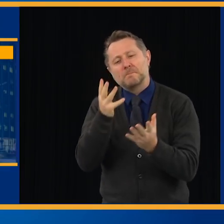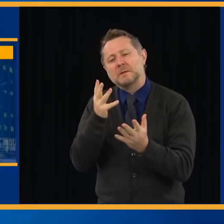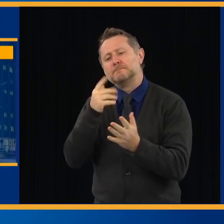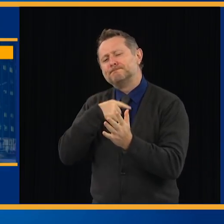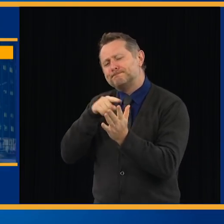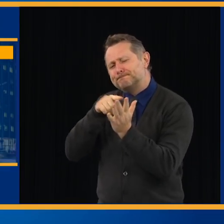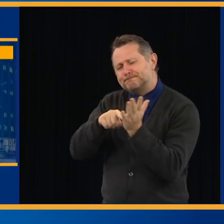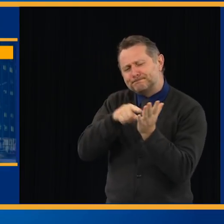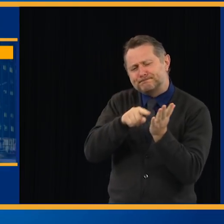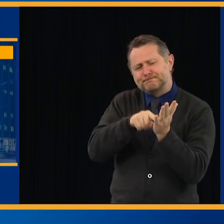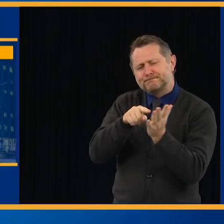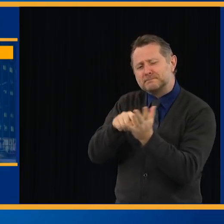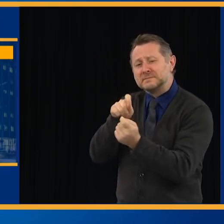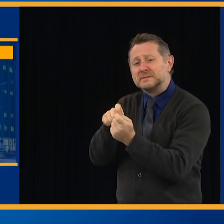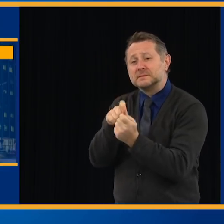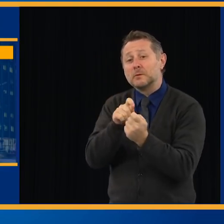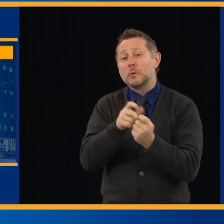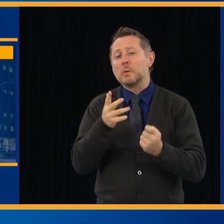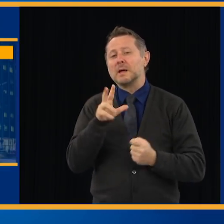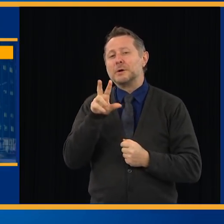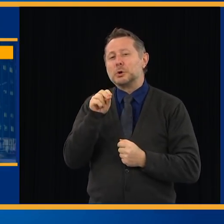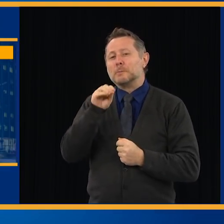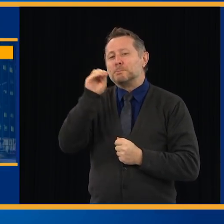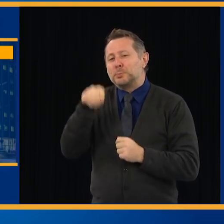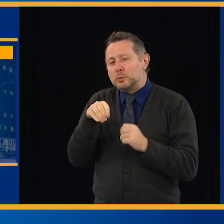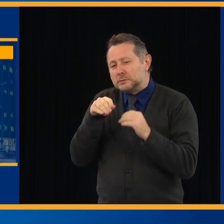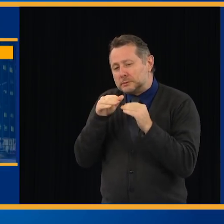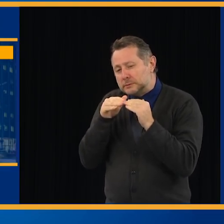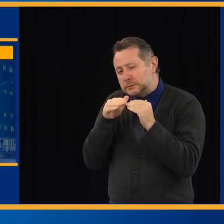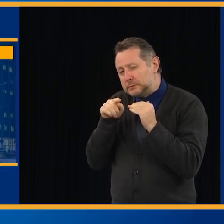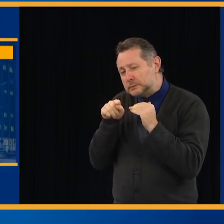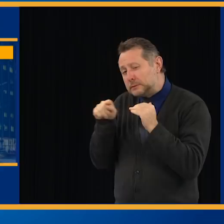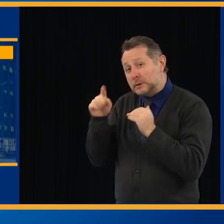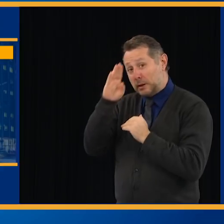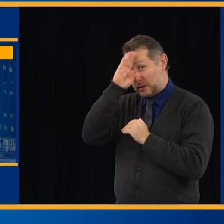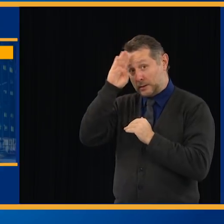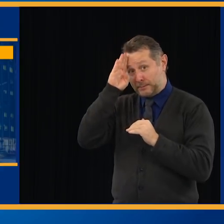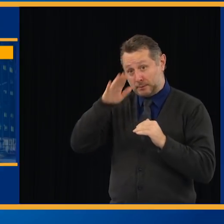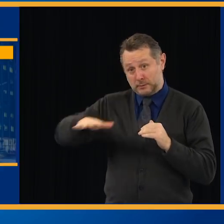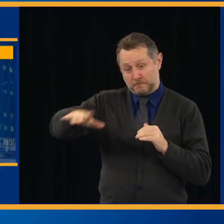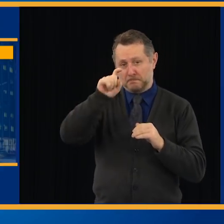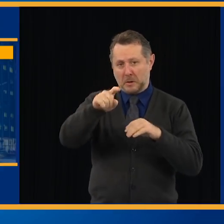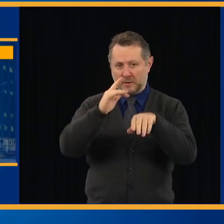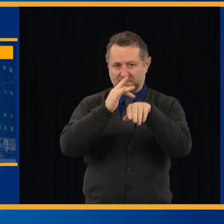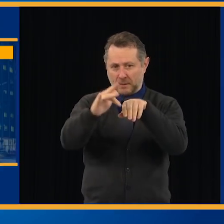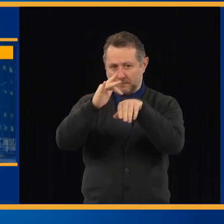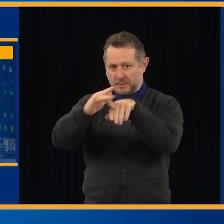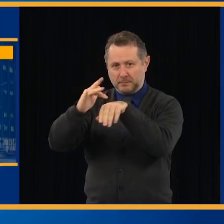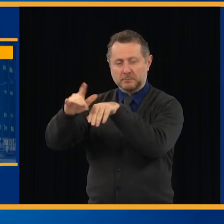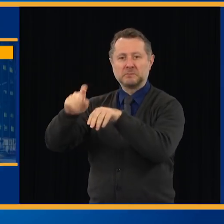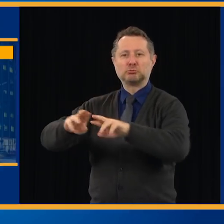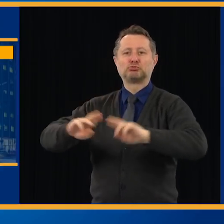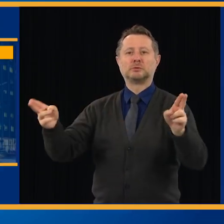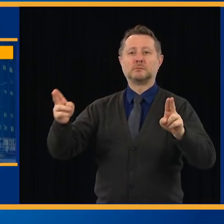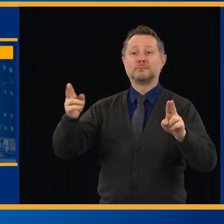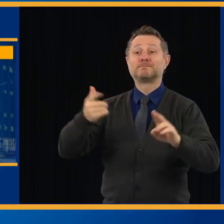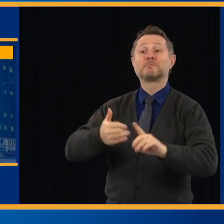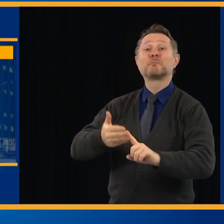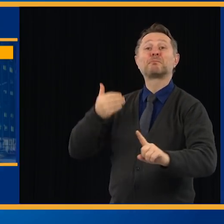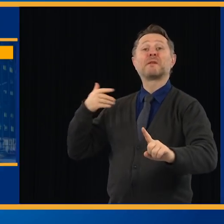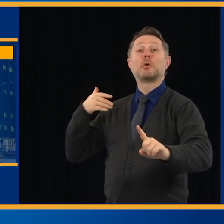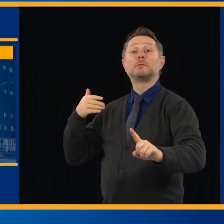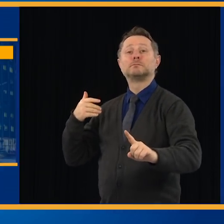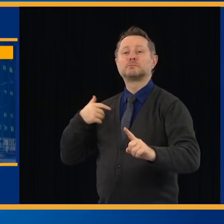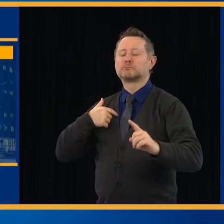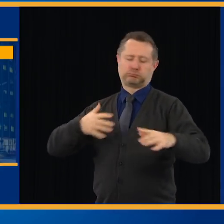must have 30% of your hospital beds available. We can't go back to where we were, where we overwhelmed the hospital system. We have to have a